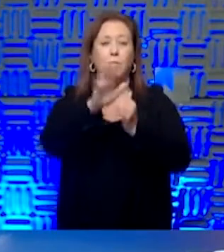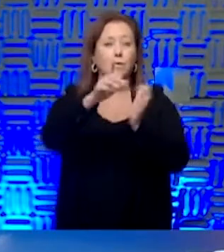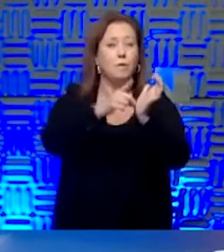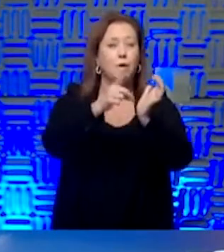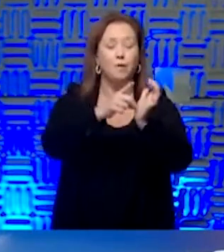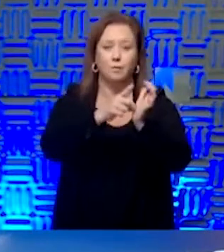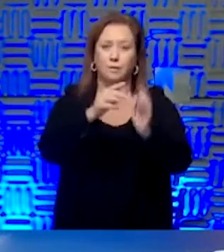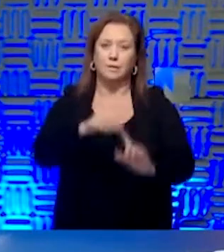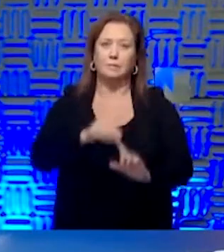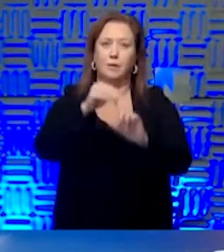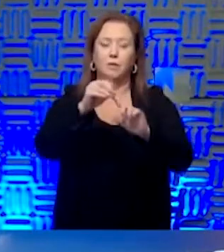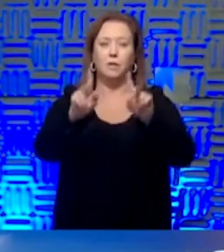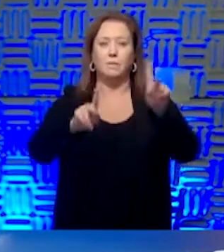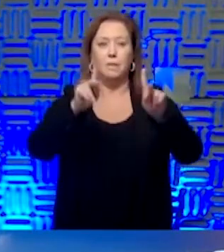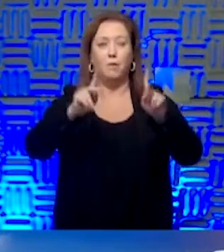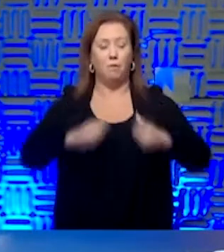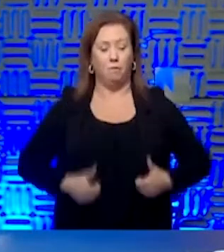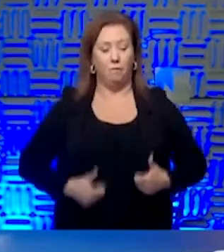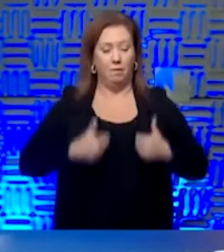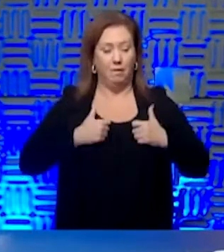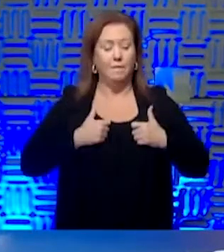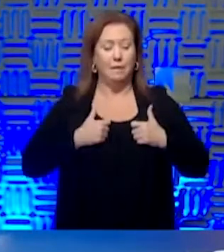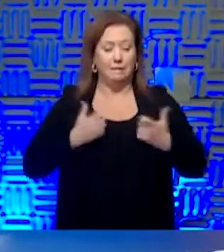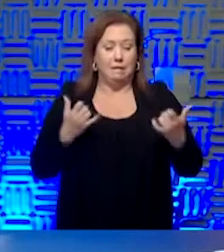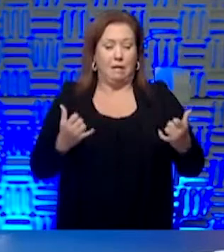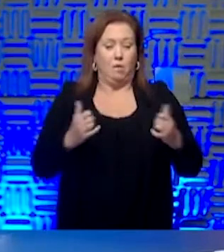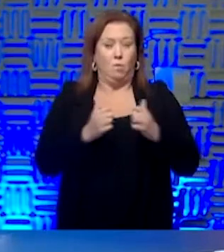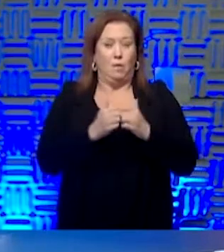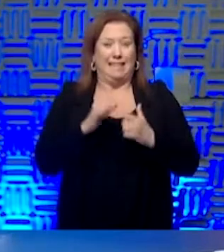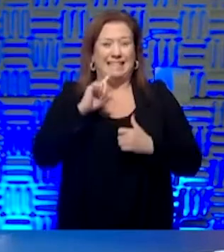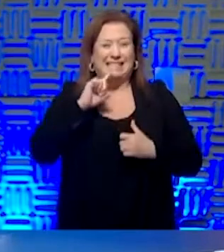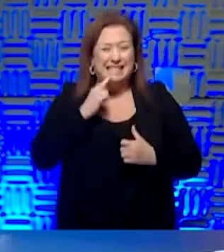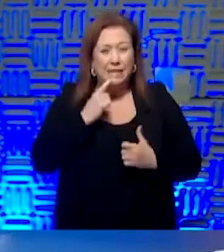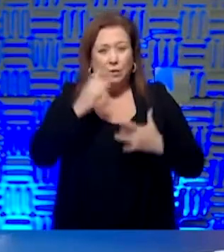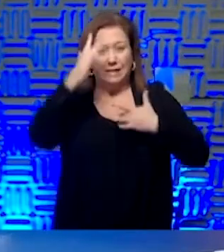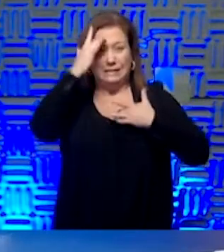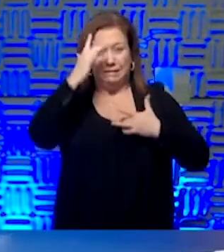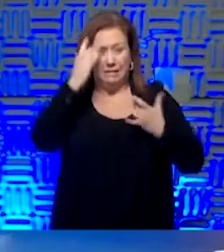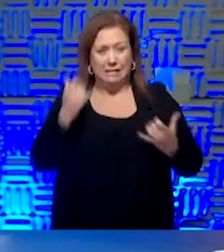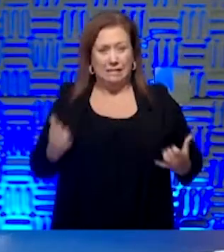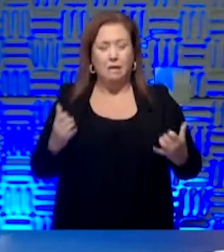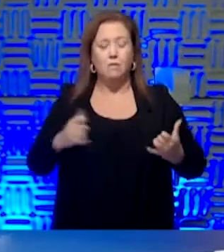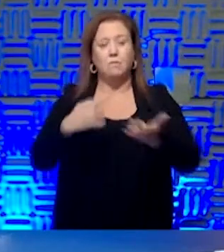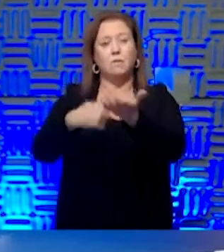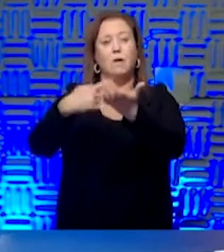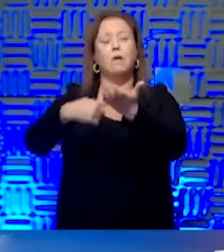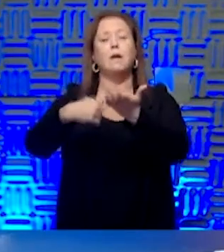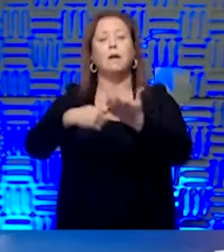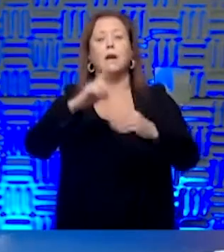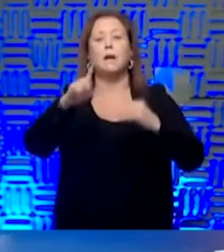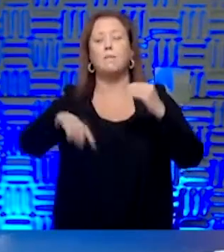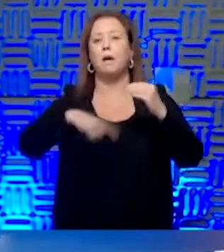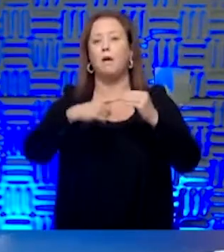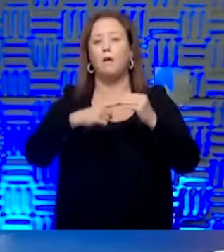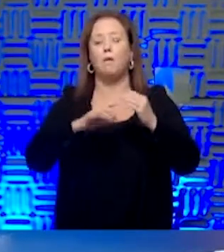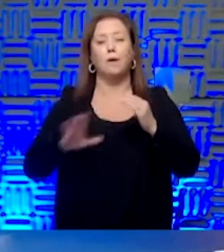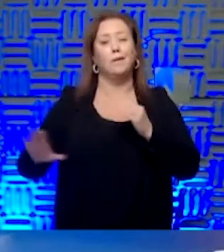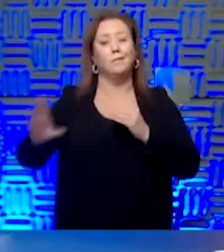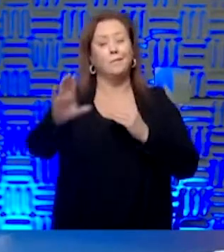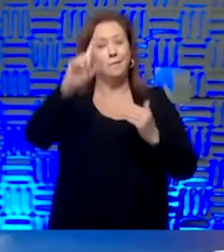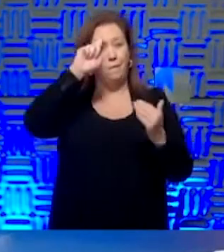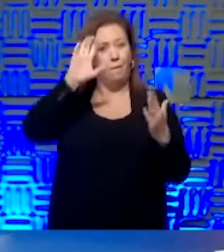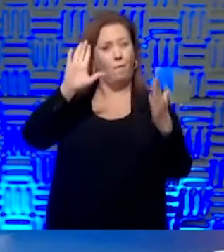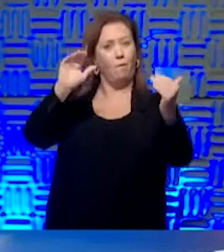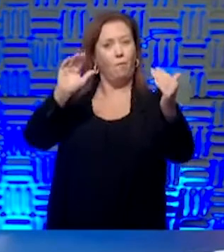doctors, especially folks who are living with serious illness already, talking with them about what they would hope